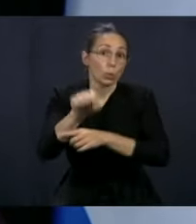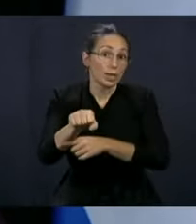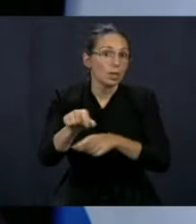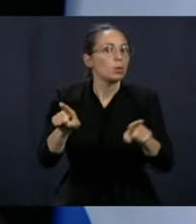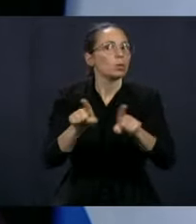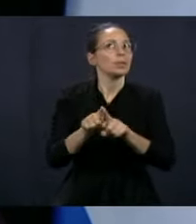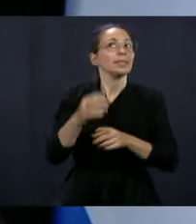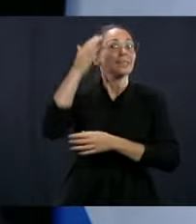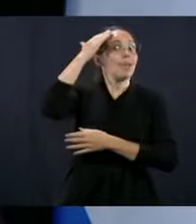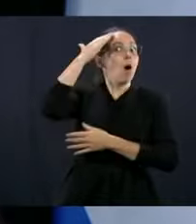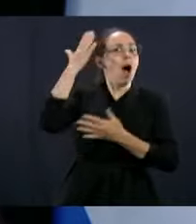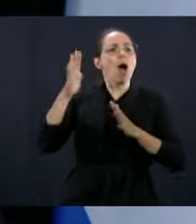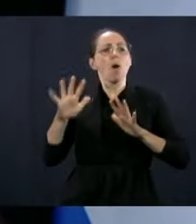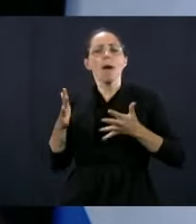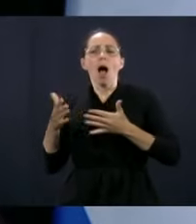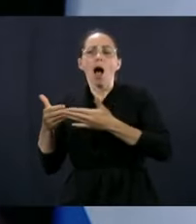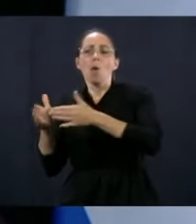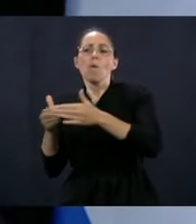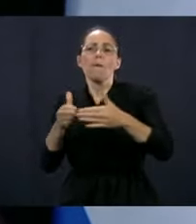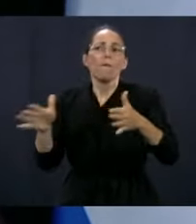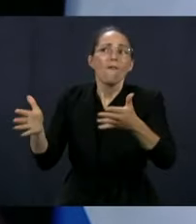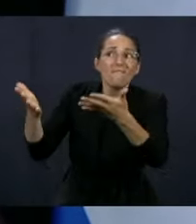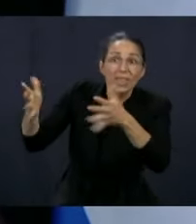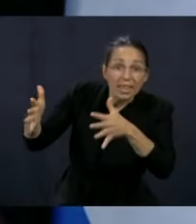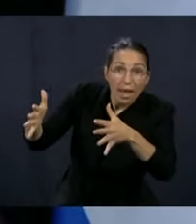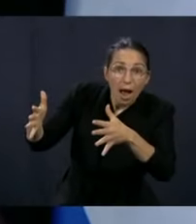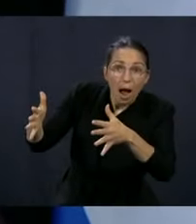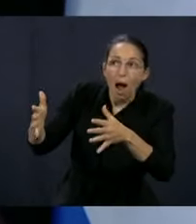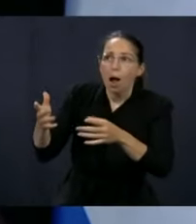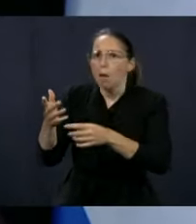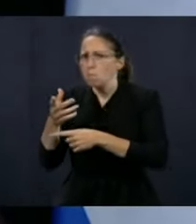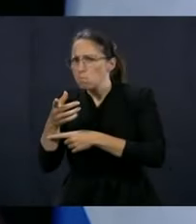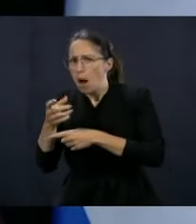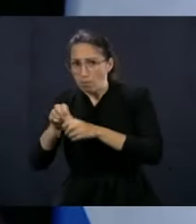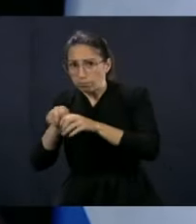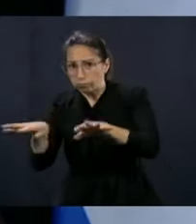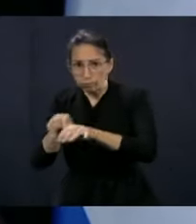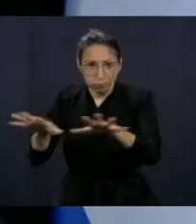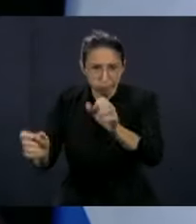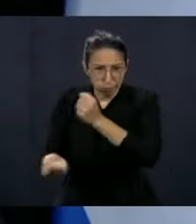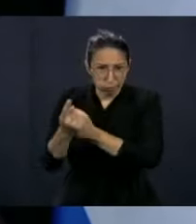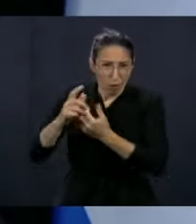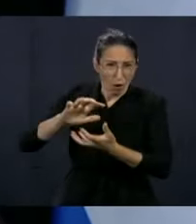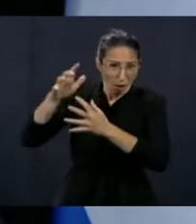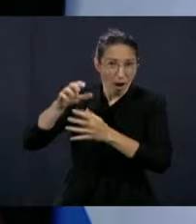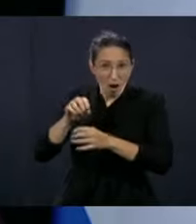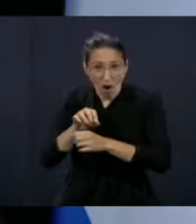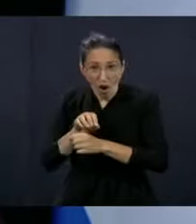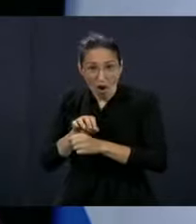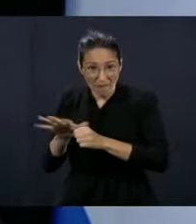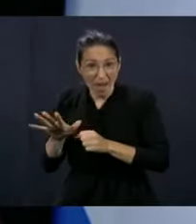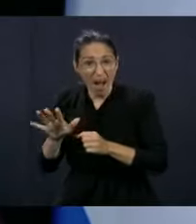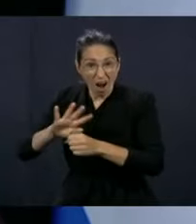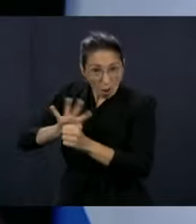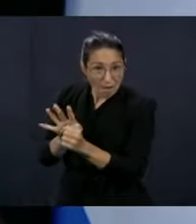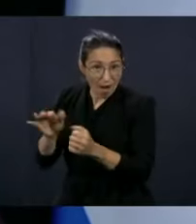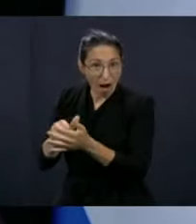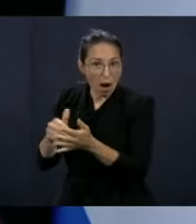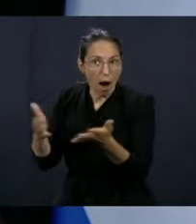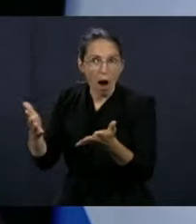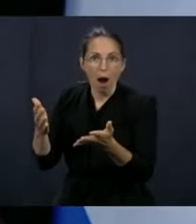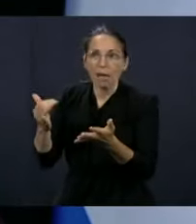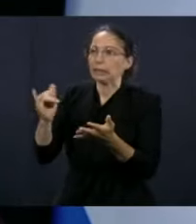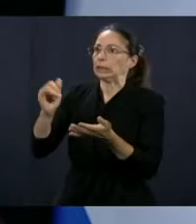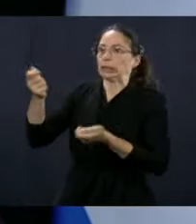particularly because it will also allow us to see how the deconfinement, that already took place, how it's going. If there are,